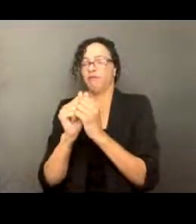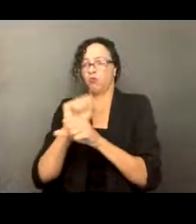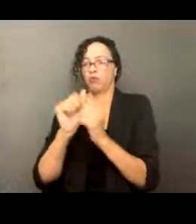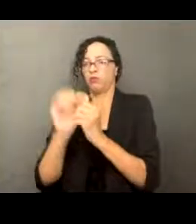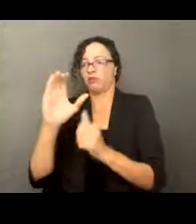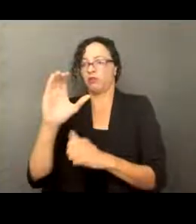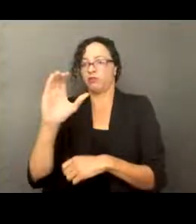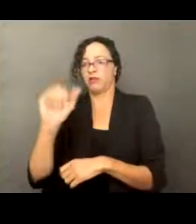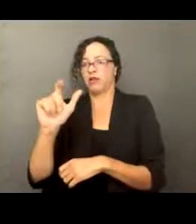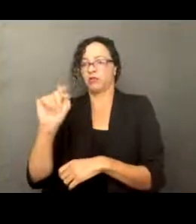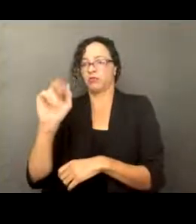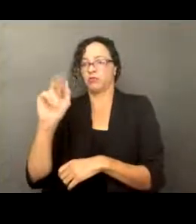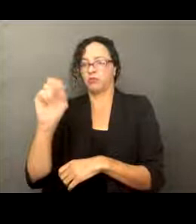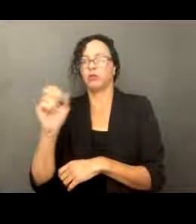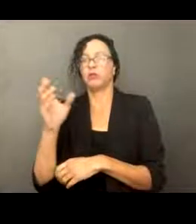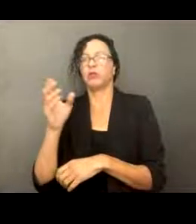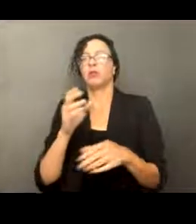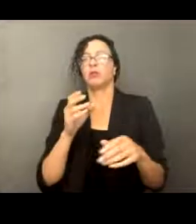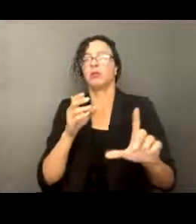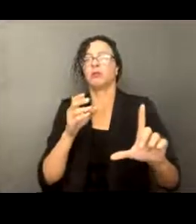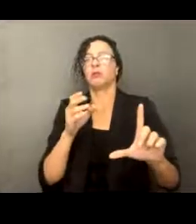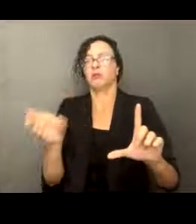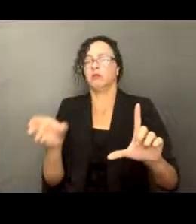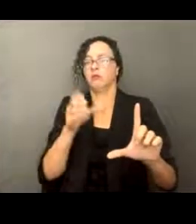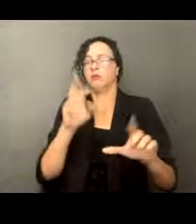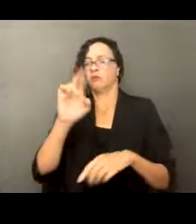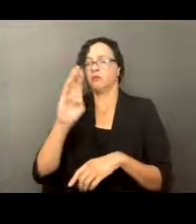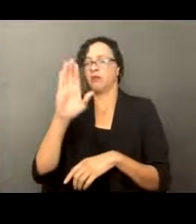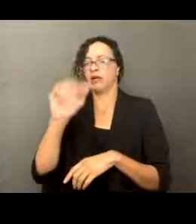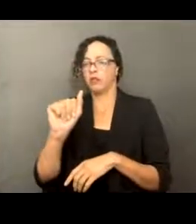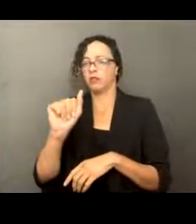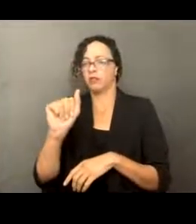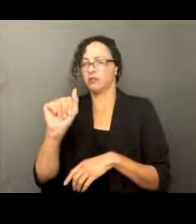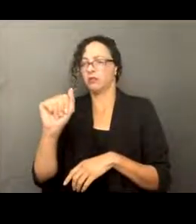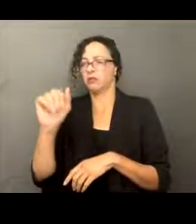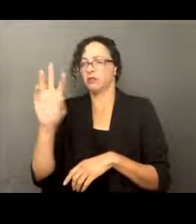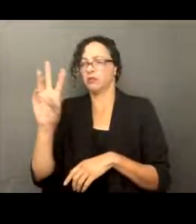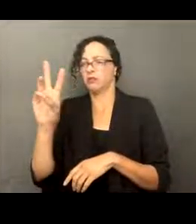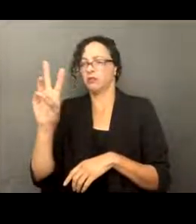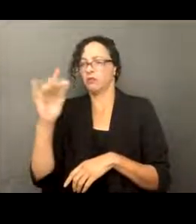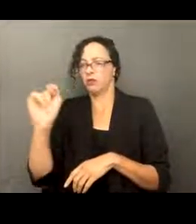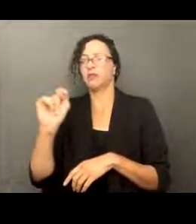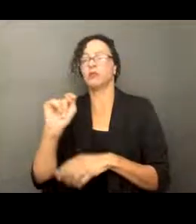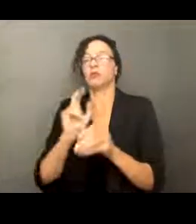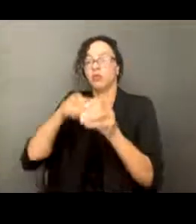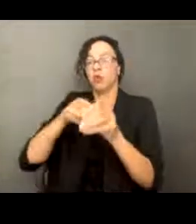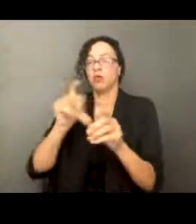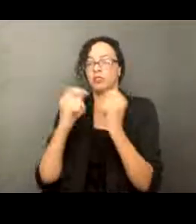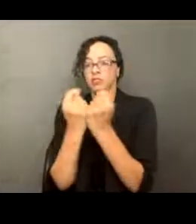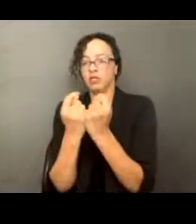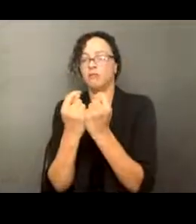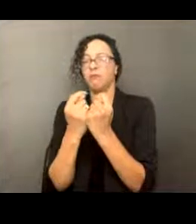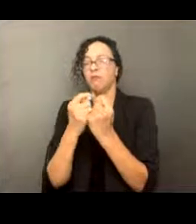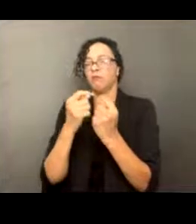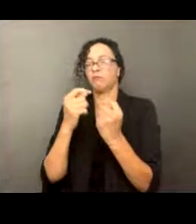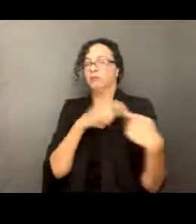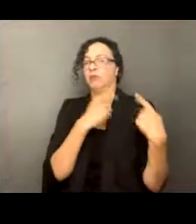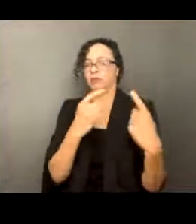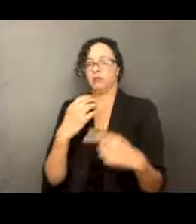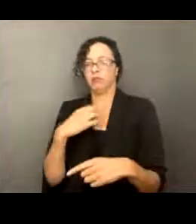Rebecca Light, who joined the commission's planning team in December 2021 on rotation from Caltrans, has been hired to manage our